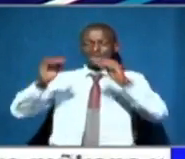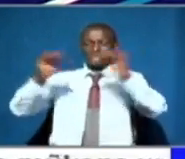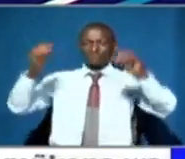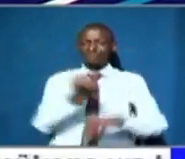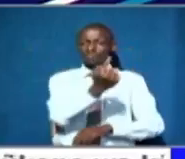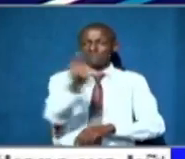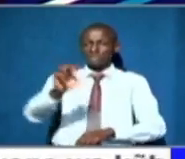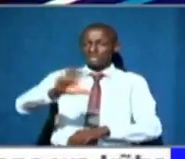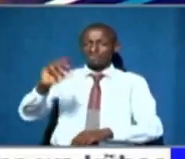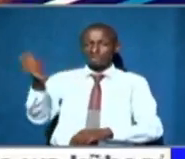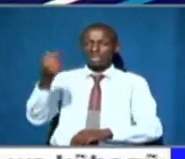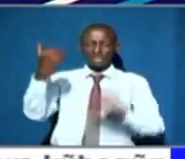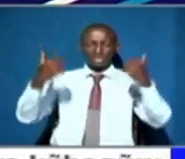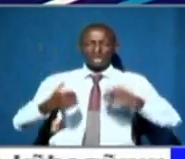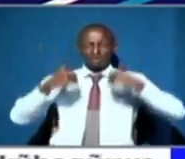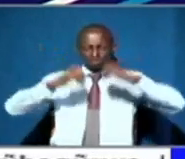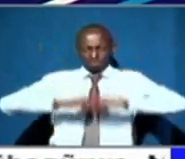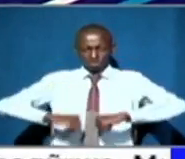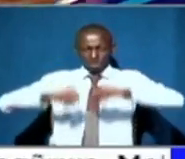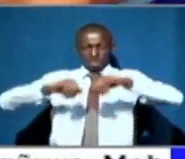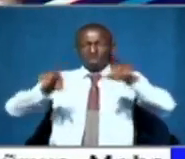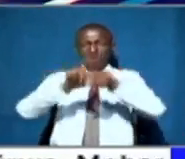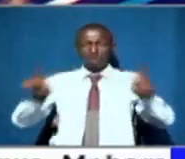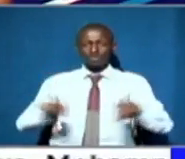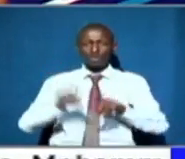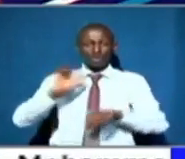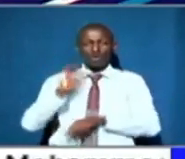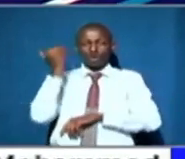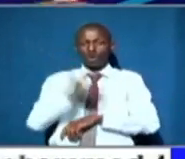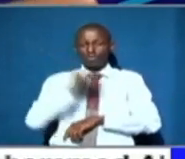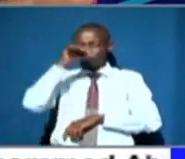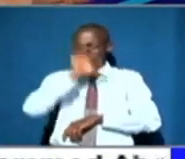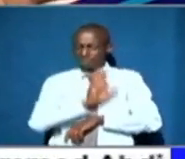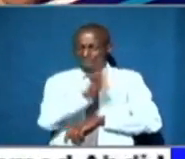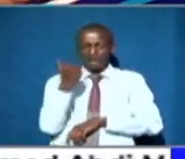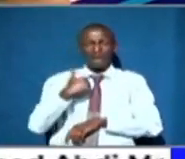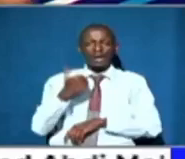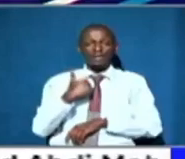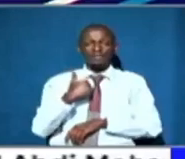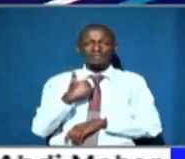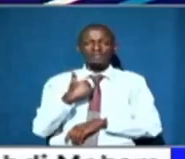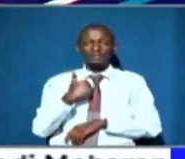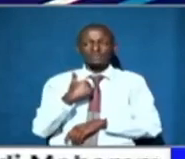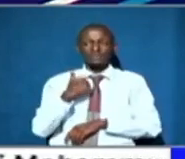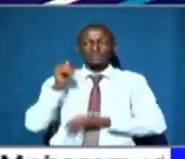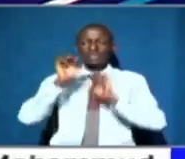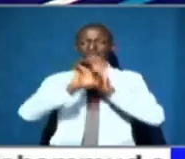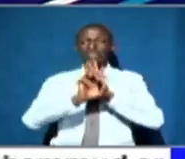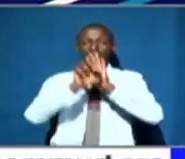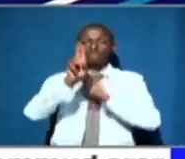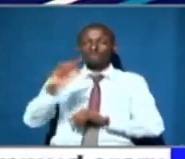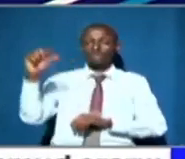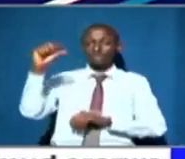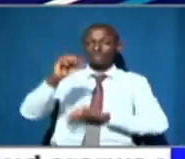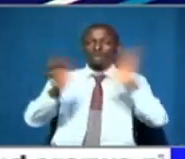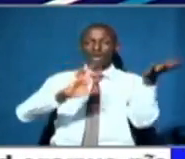thini wa Kenya ni kuri na chairman nari na committee yake todo tawu asigi issue li digimenya uri